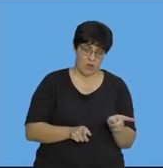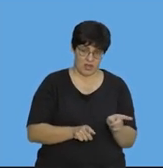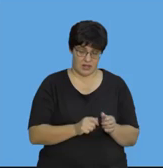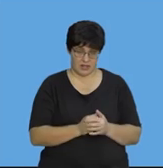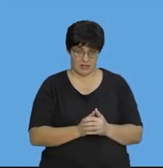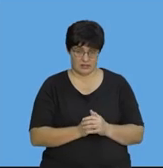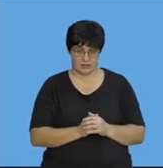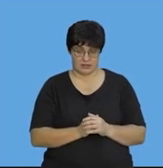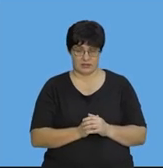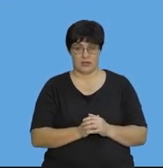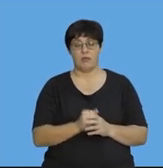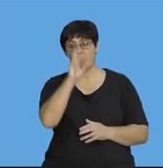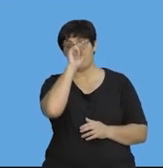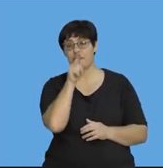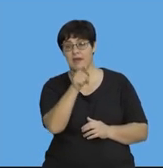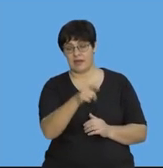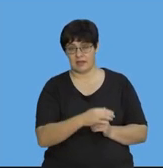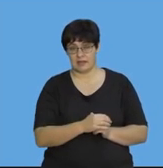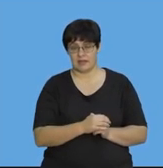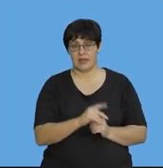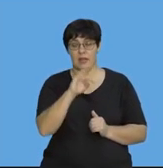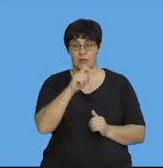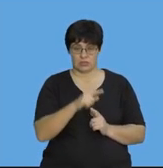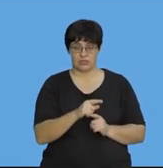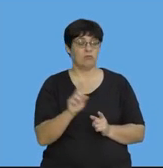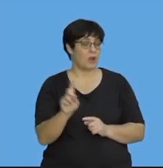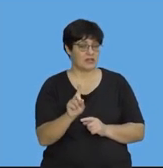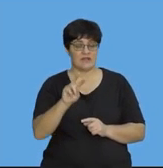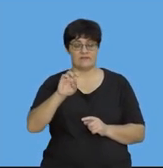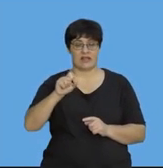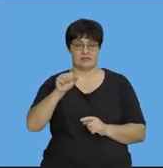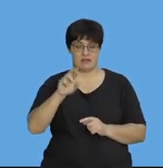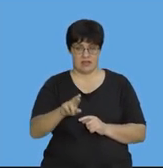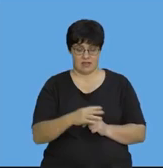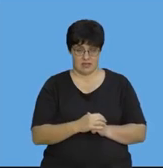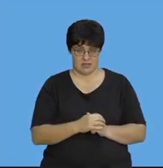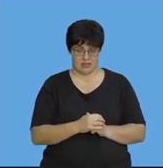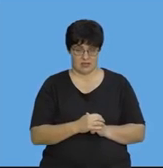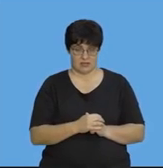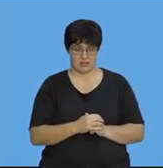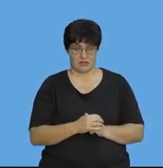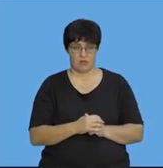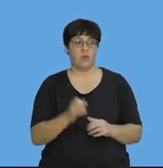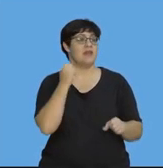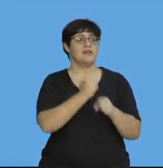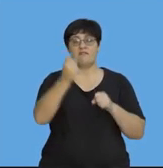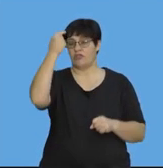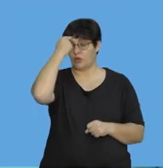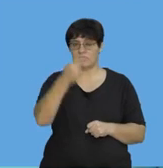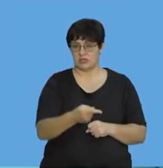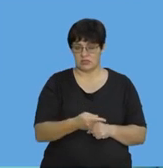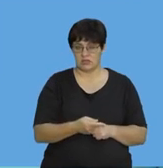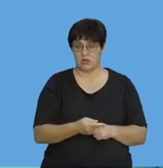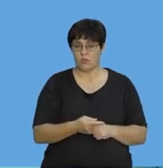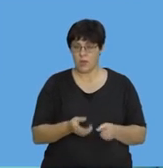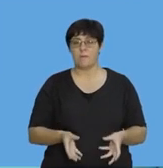What we have to remember is that impulse is a vector. By default, we didn't even think about it, we've